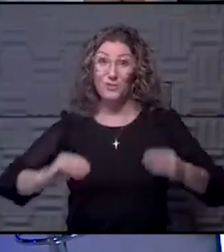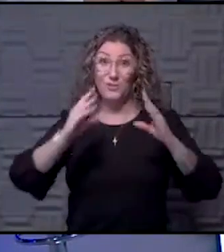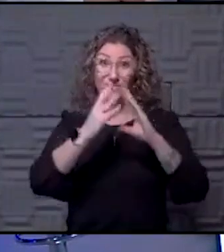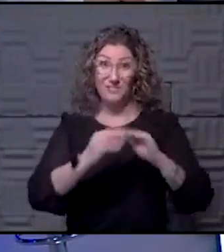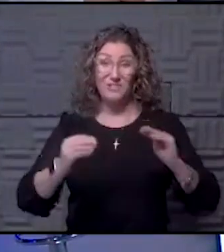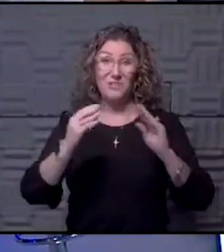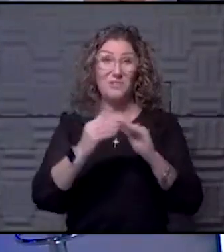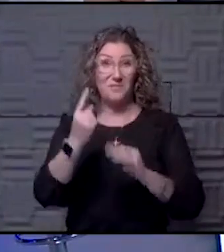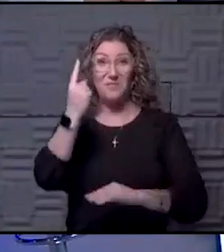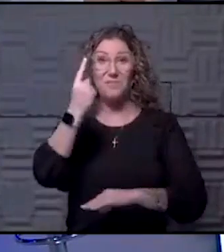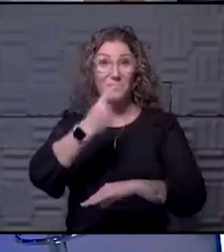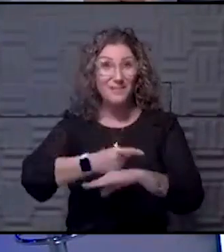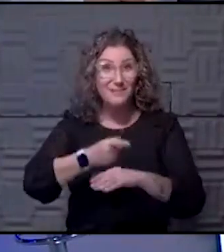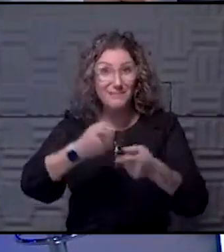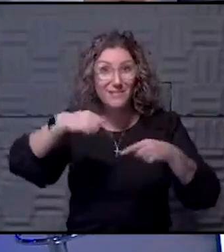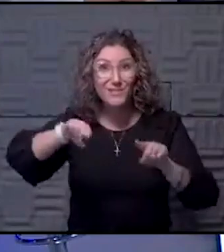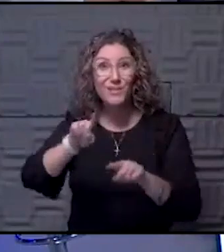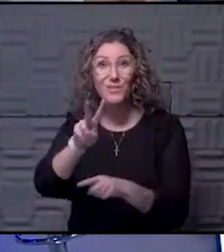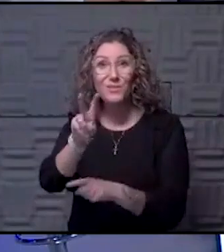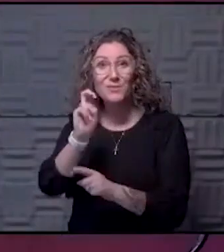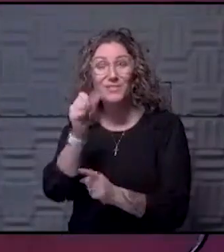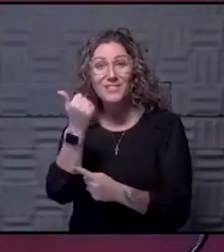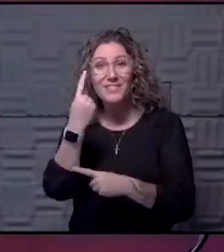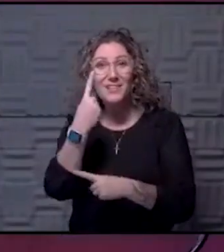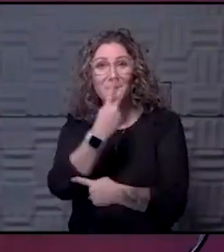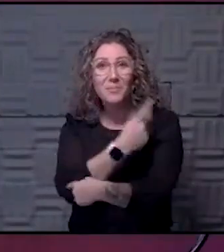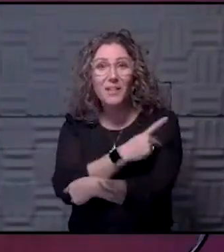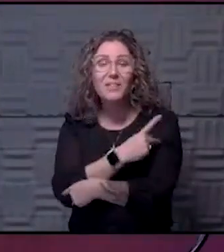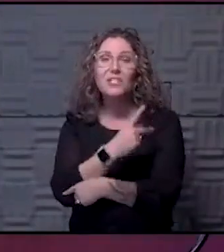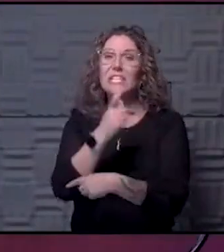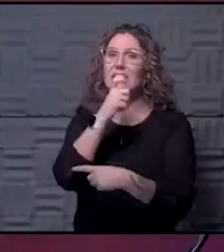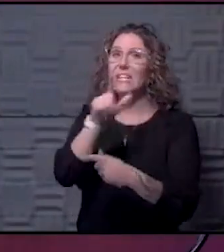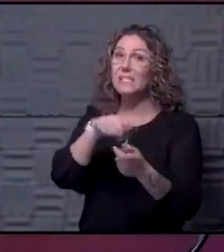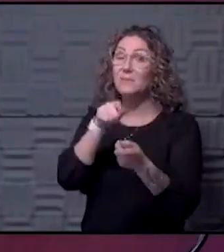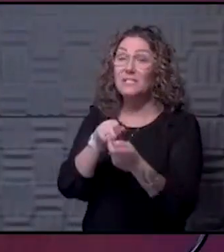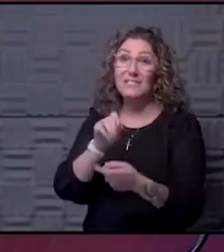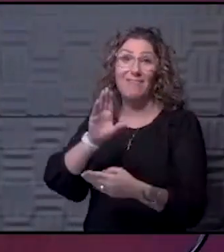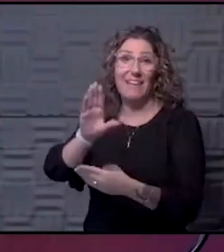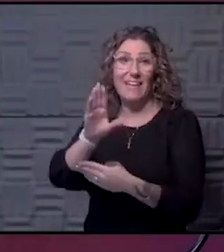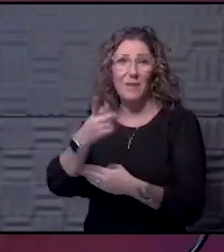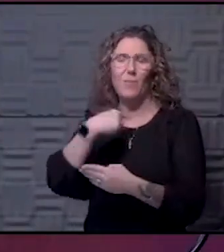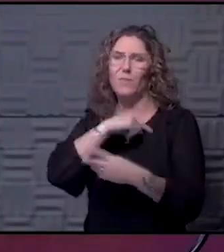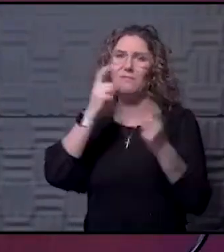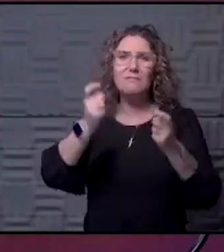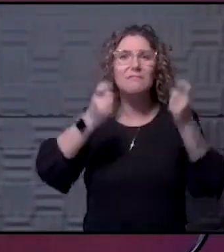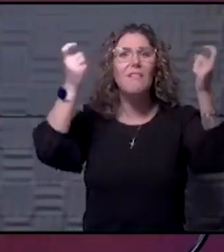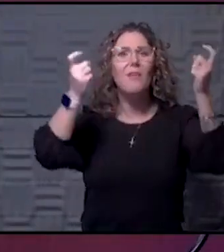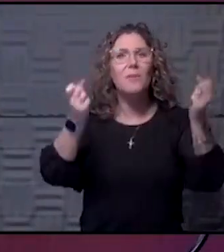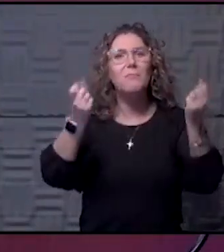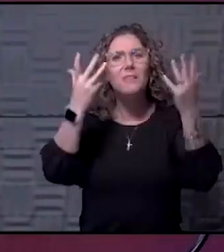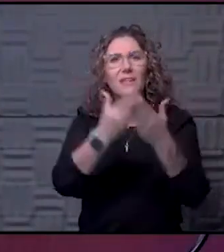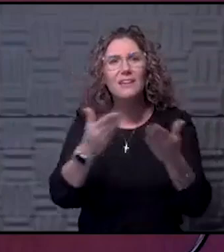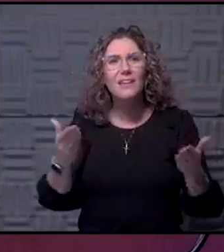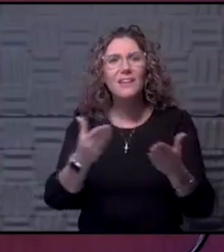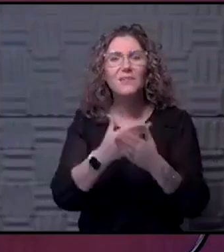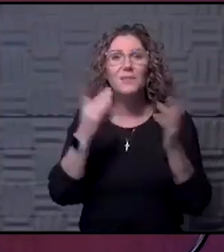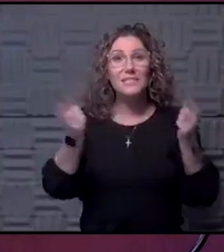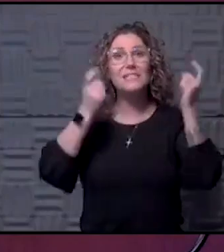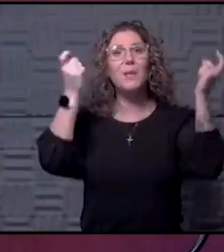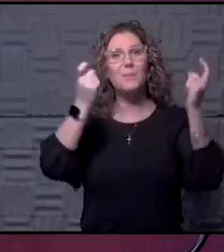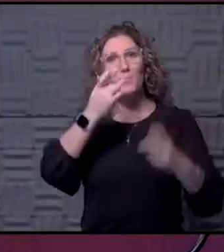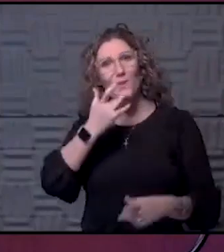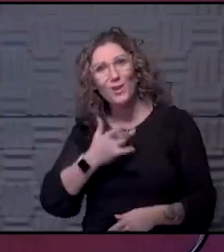that 210 for that patient. Yeah, not specific to him. We've celebrated a lot of things with folks. Yes, we celebrated a birthday